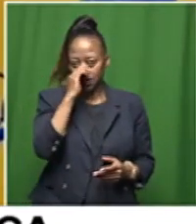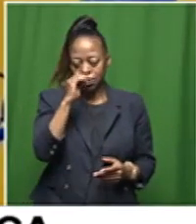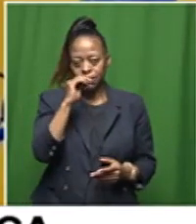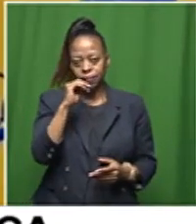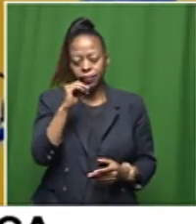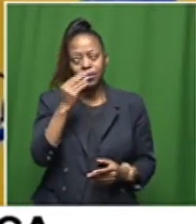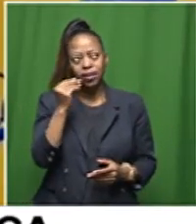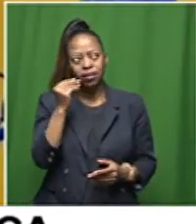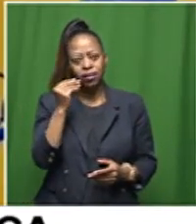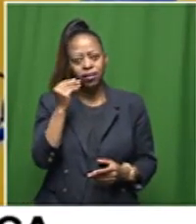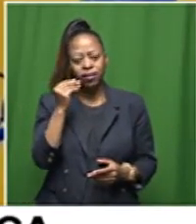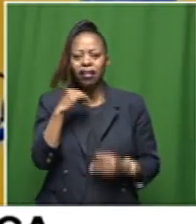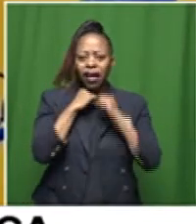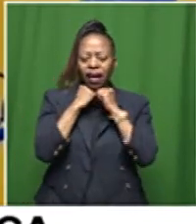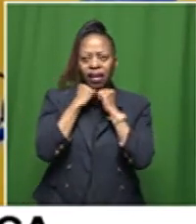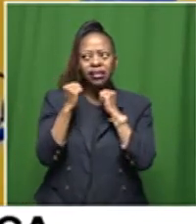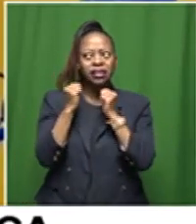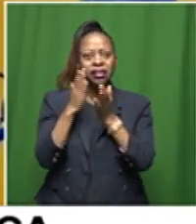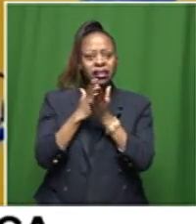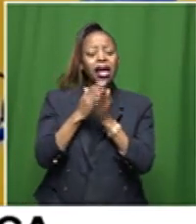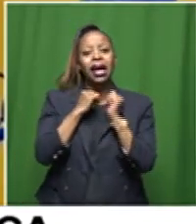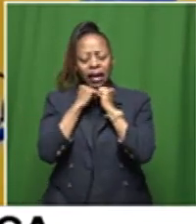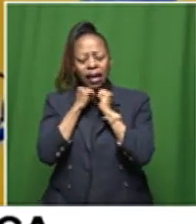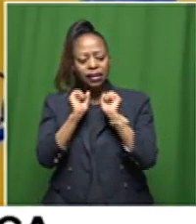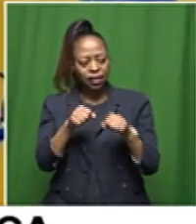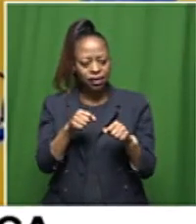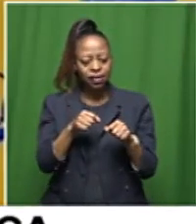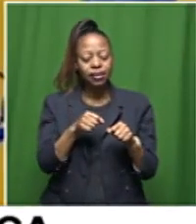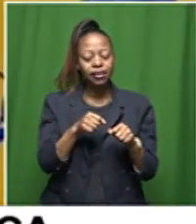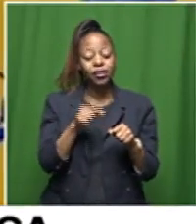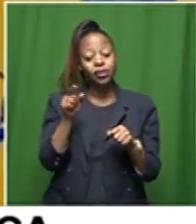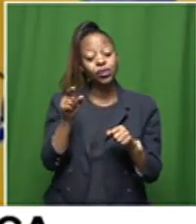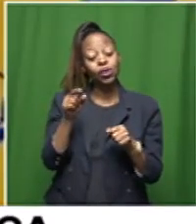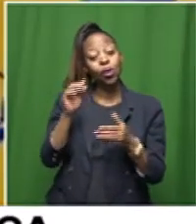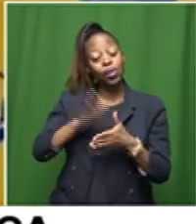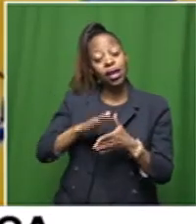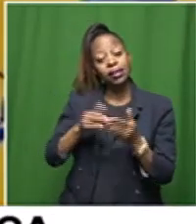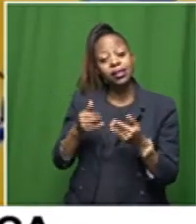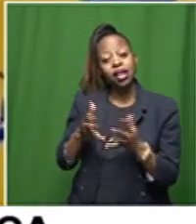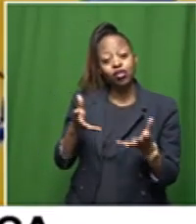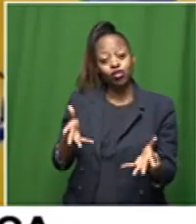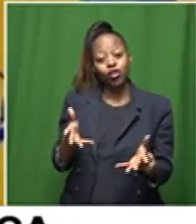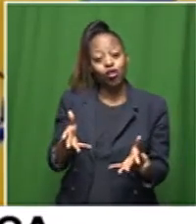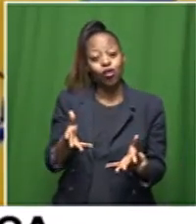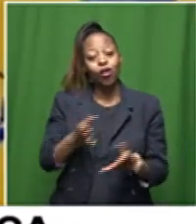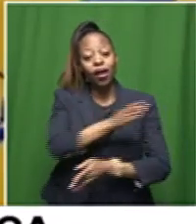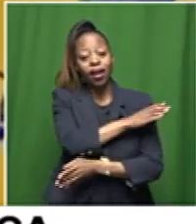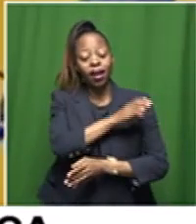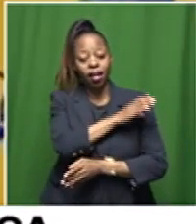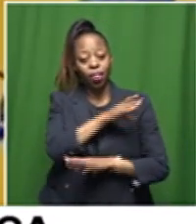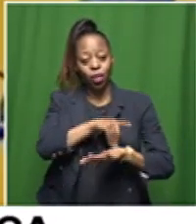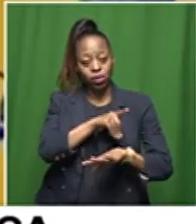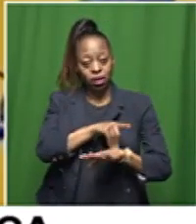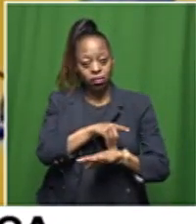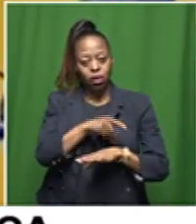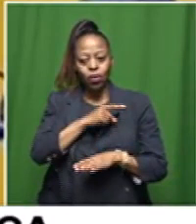there was, I think it was in August, where how it started here. It's clinicians who were saying,